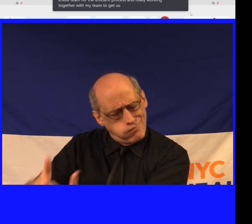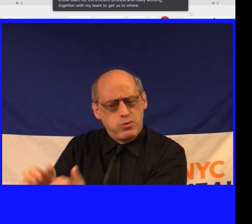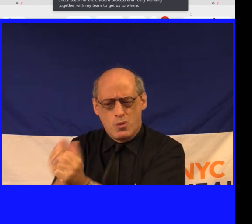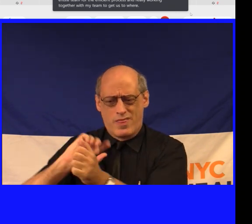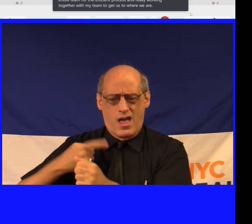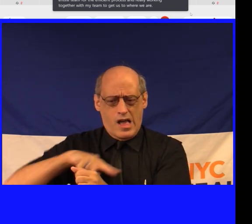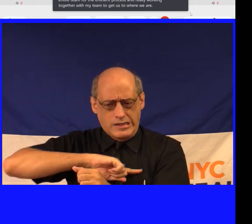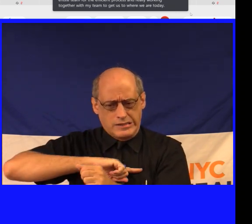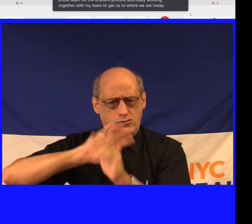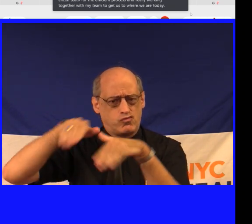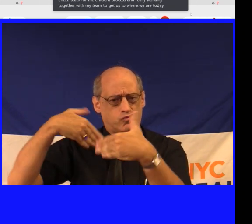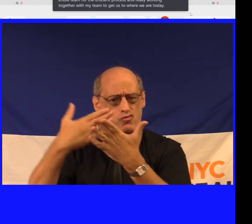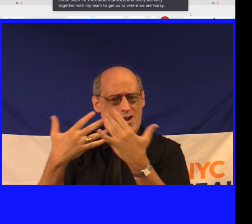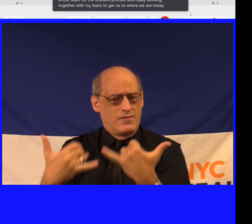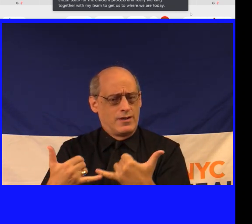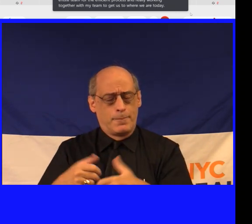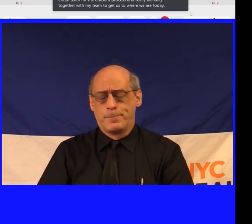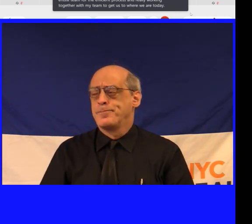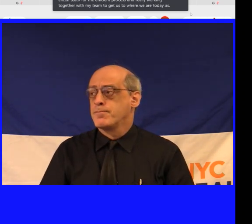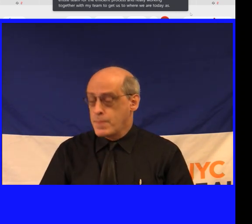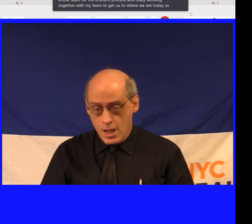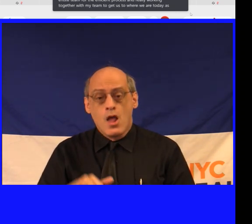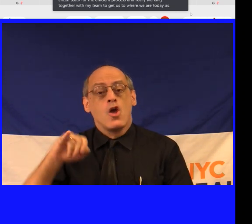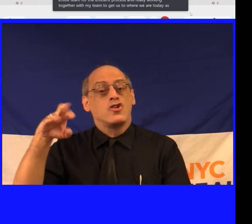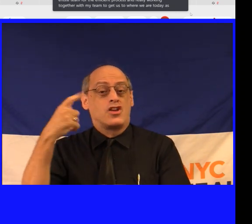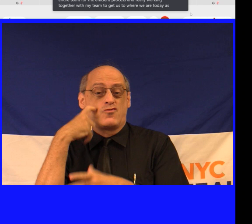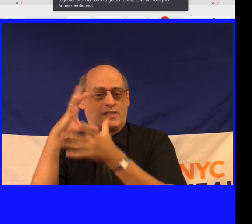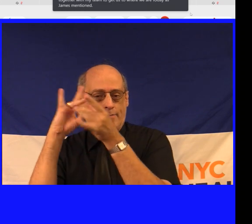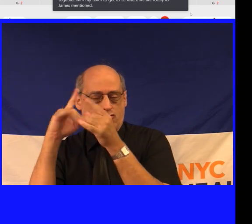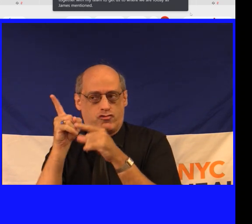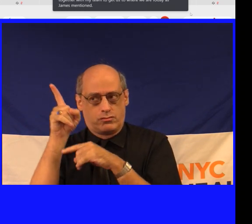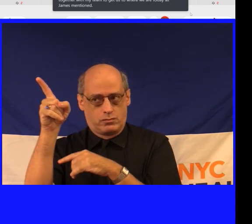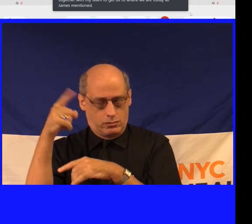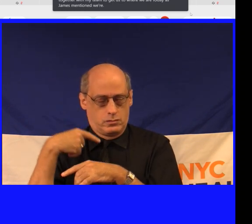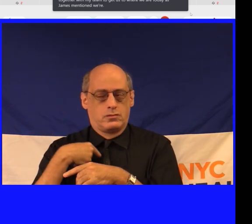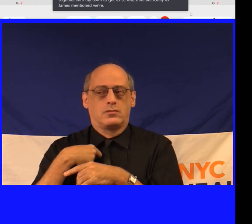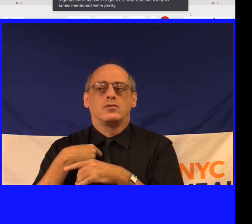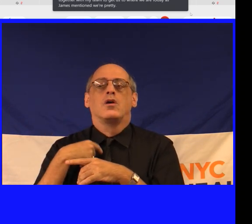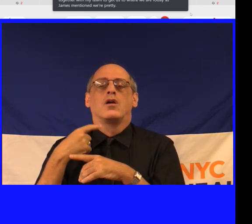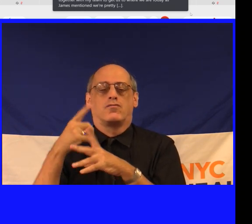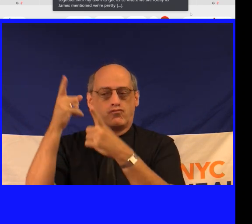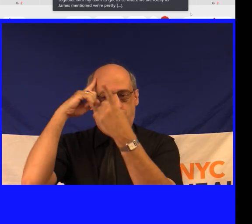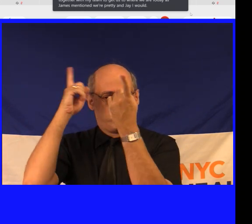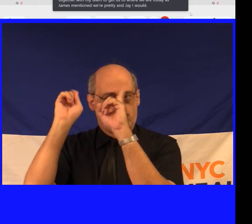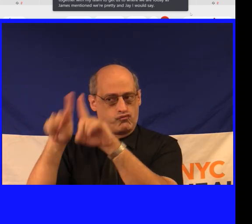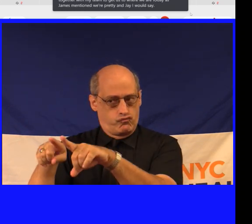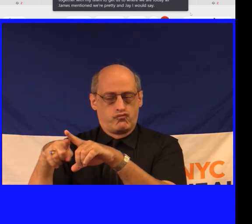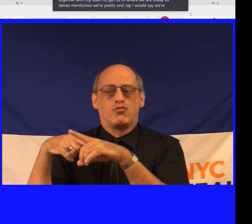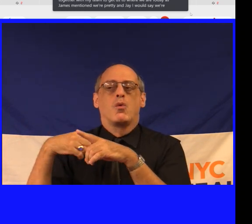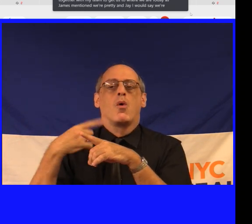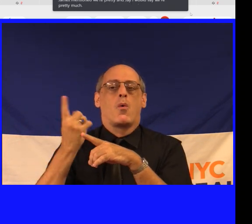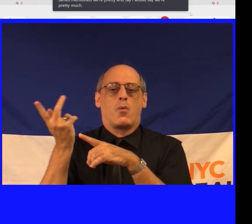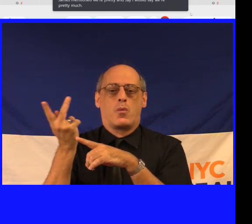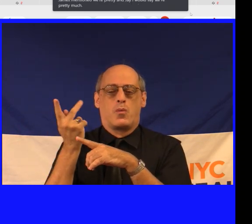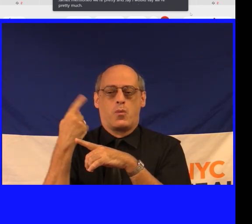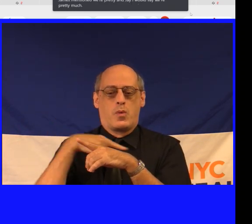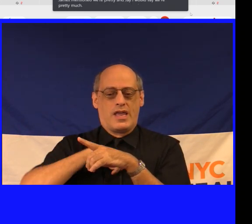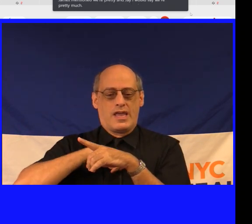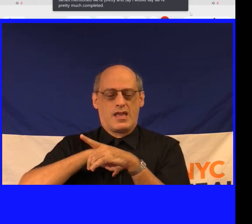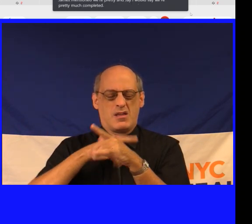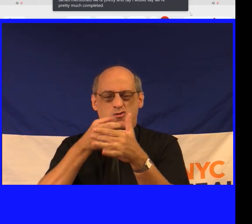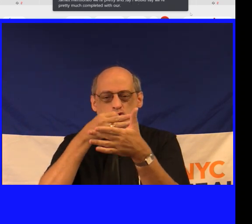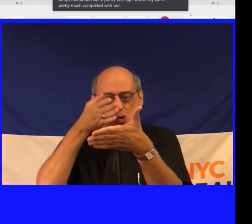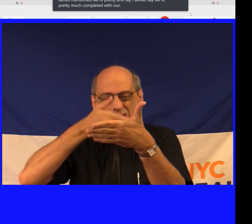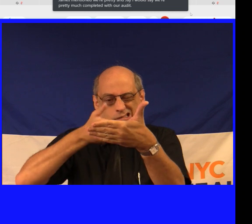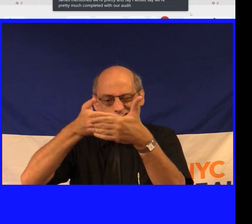we are today. As James mentioned, we're pretty, and Jay, I would say we're pretty much completed with our